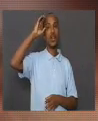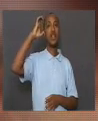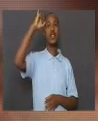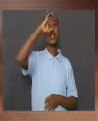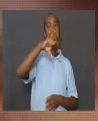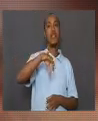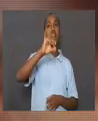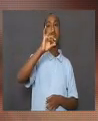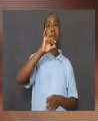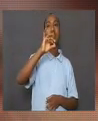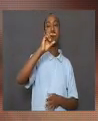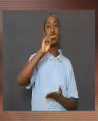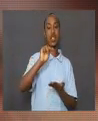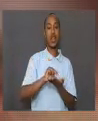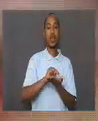discovery of the neutron.